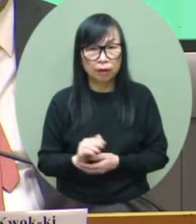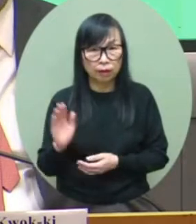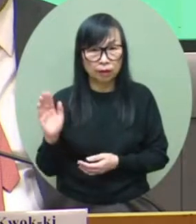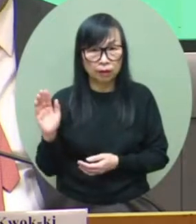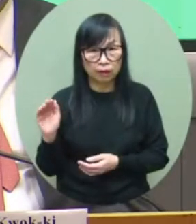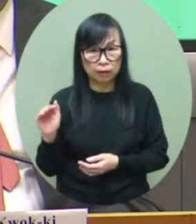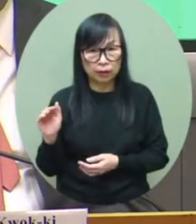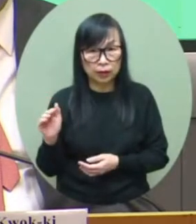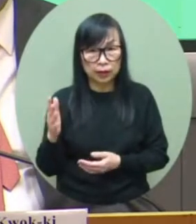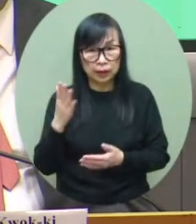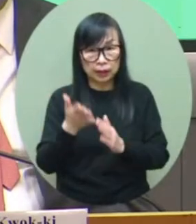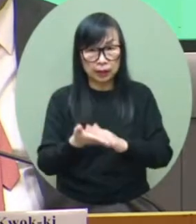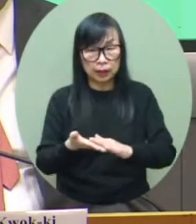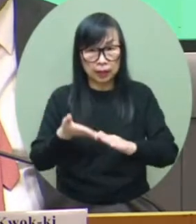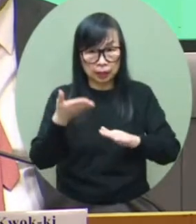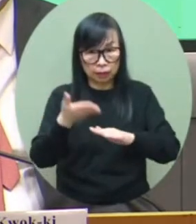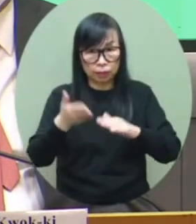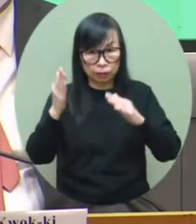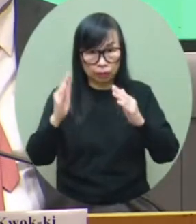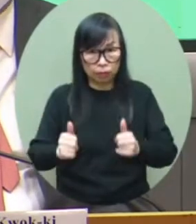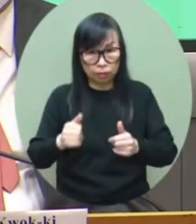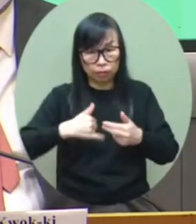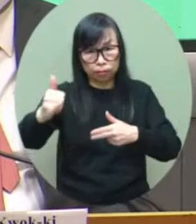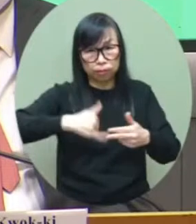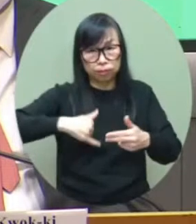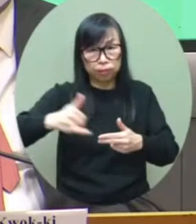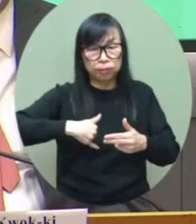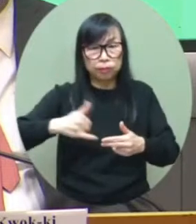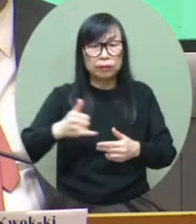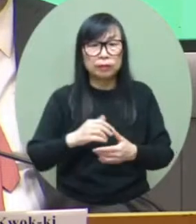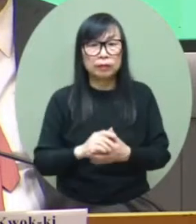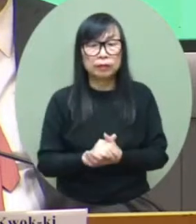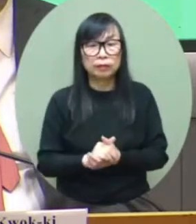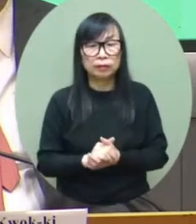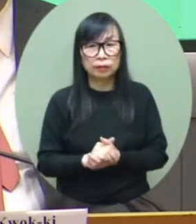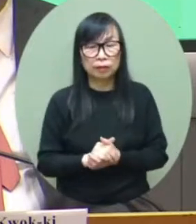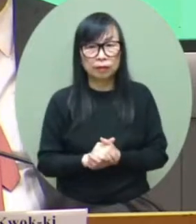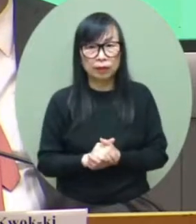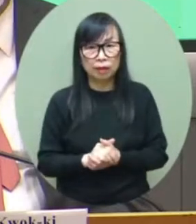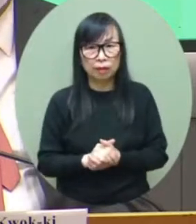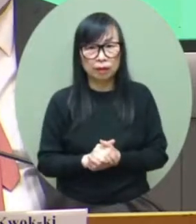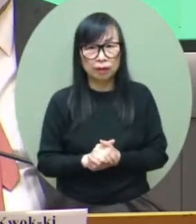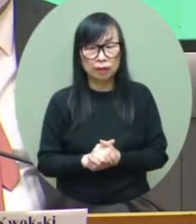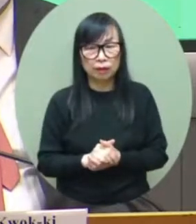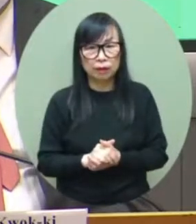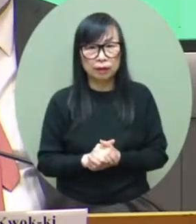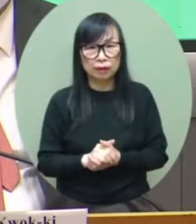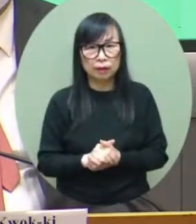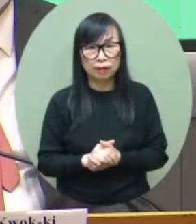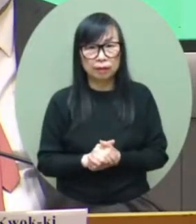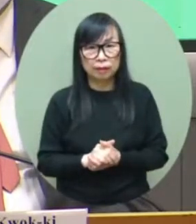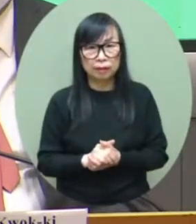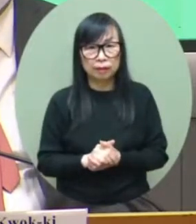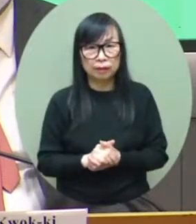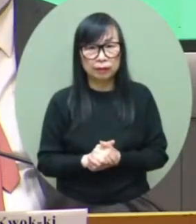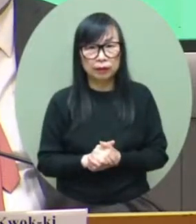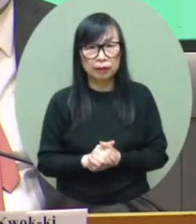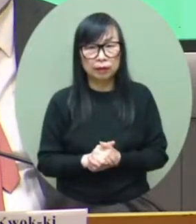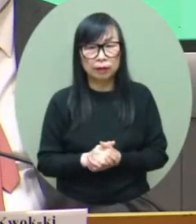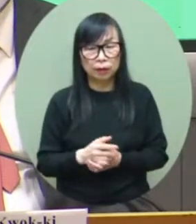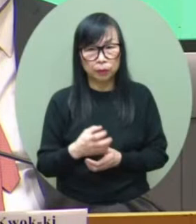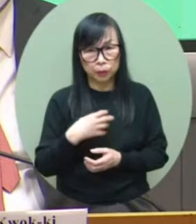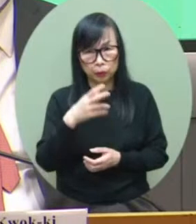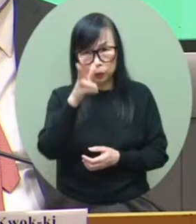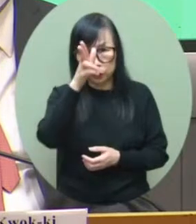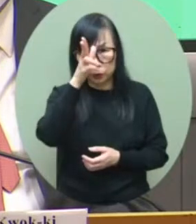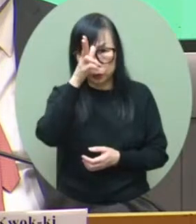Because of the full resumption of cross-boundary travel, I will also lead a